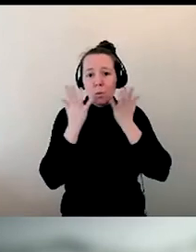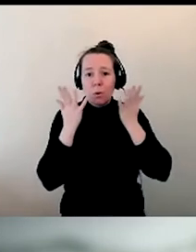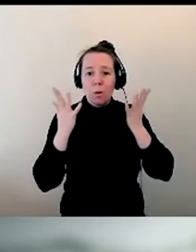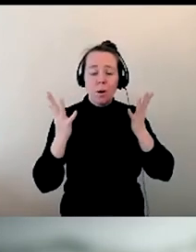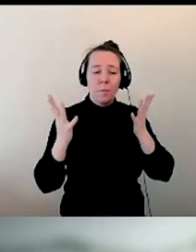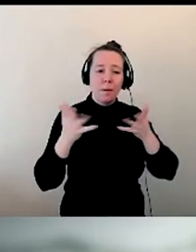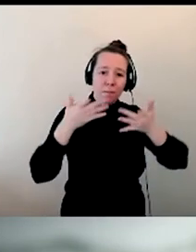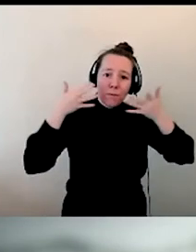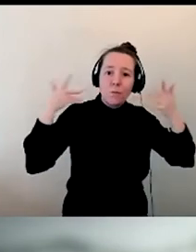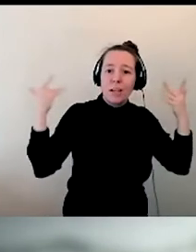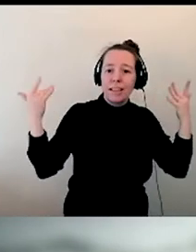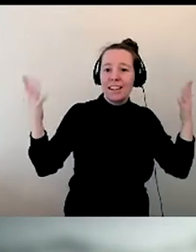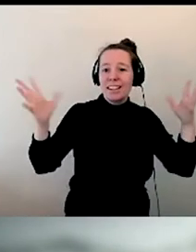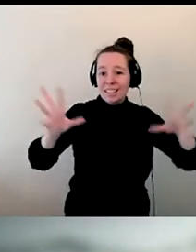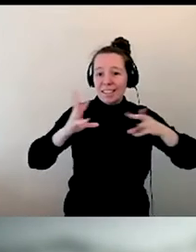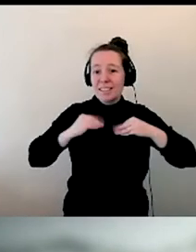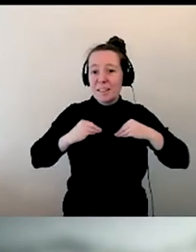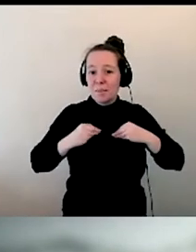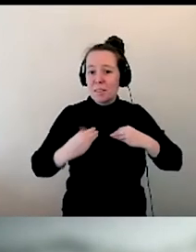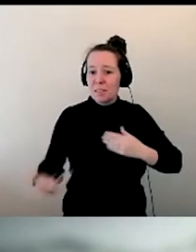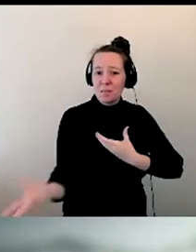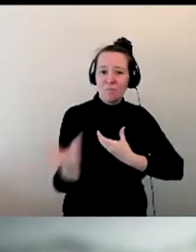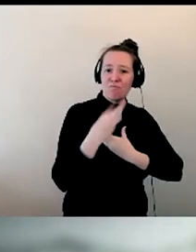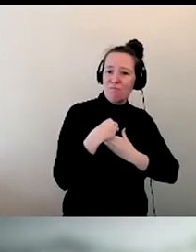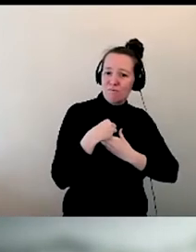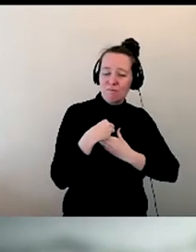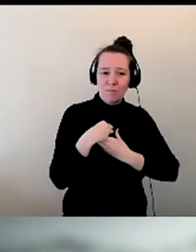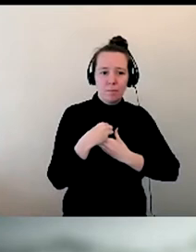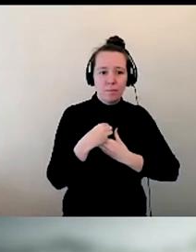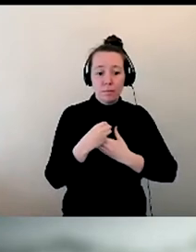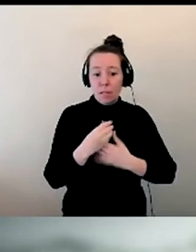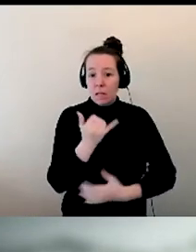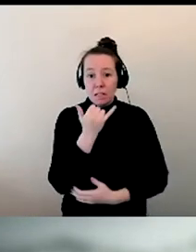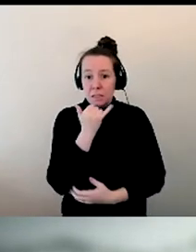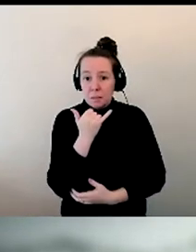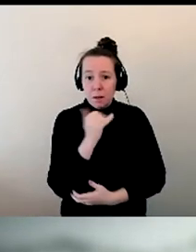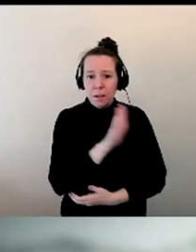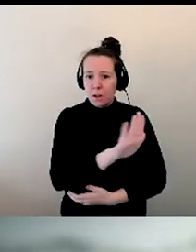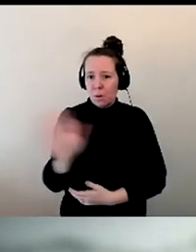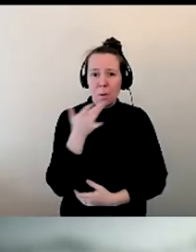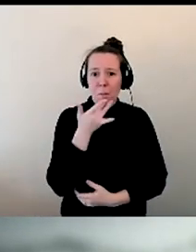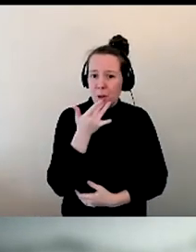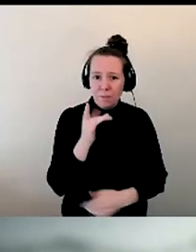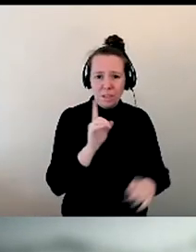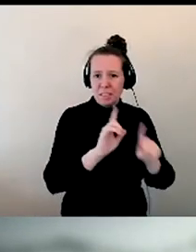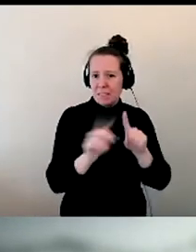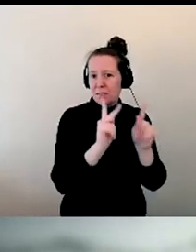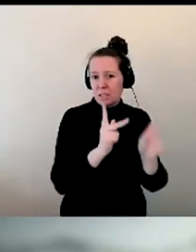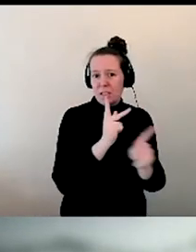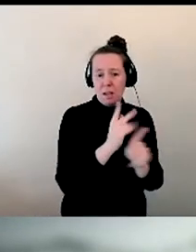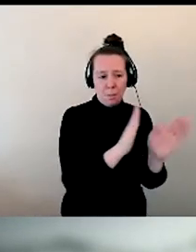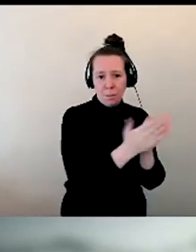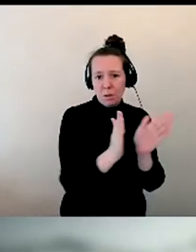accept in this book world. And it doesn't matter what type of books you read, whatever genre you read, it's